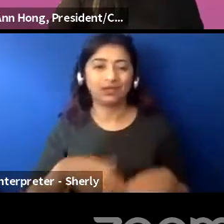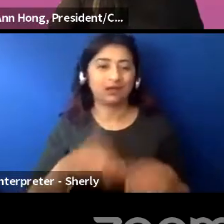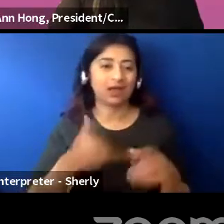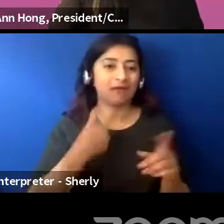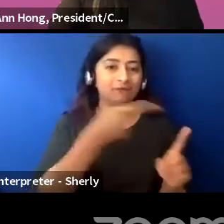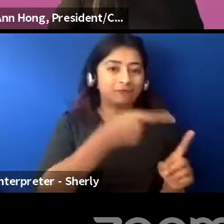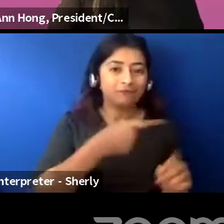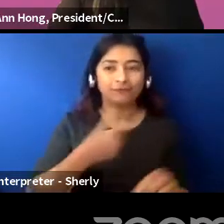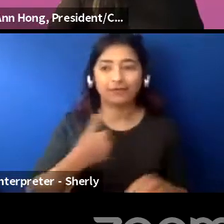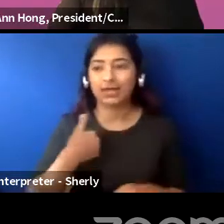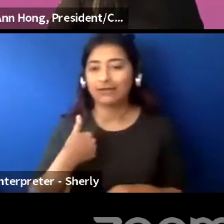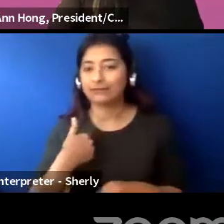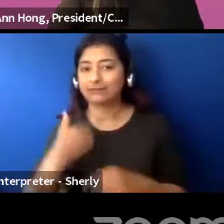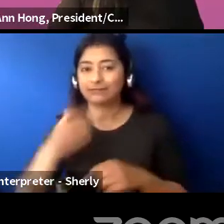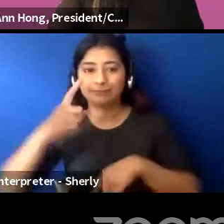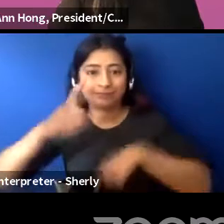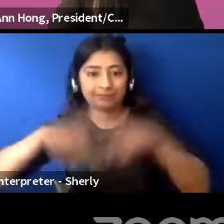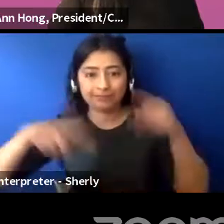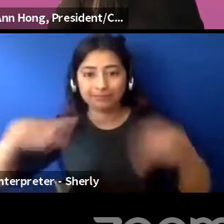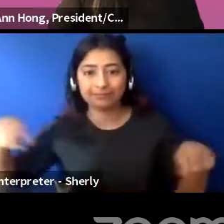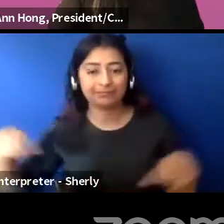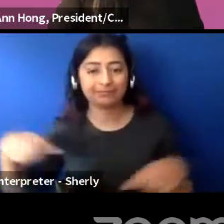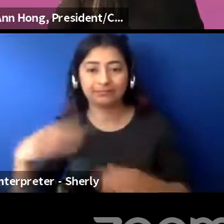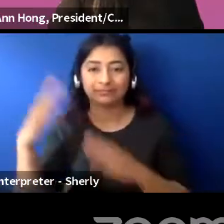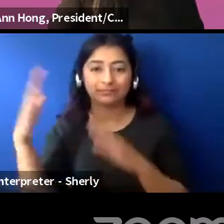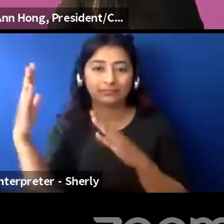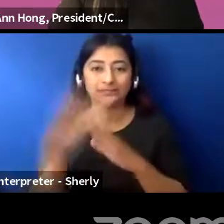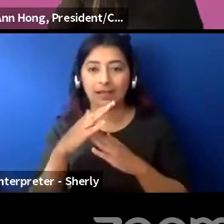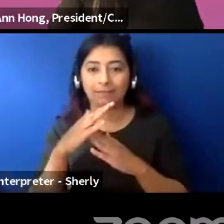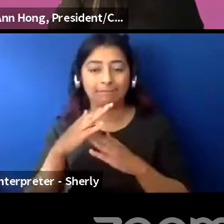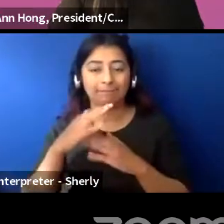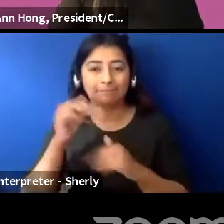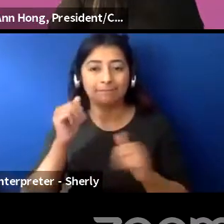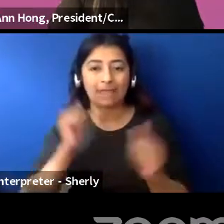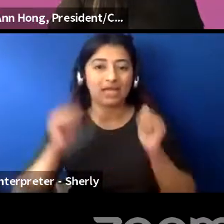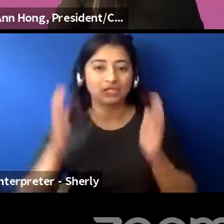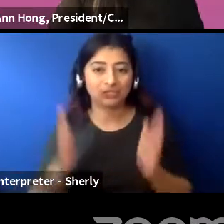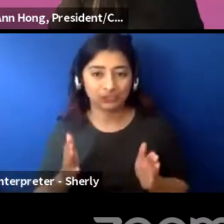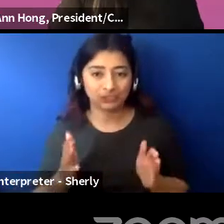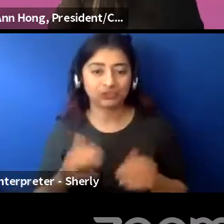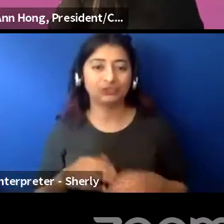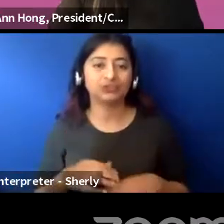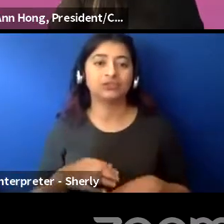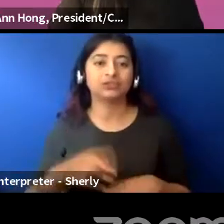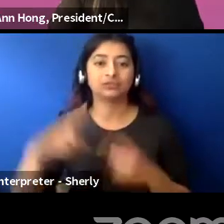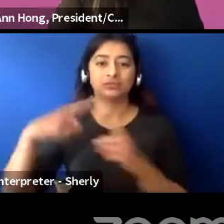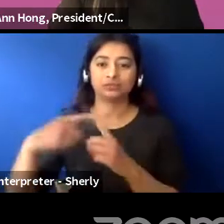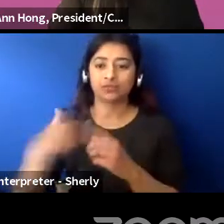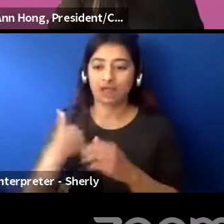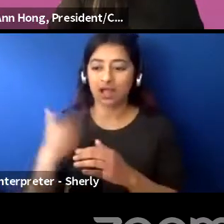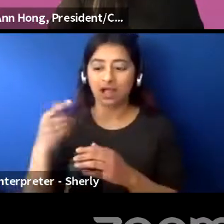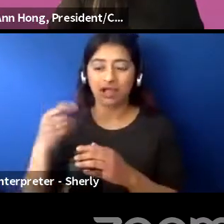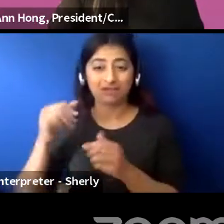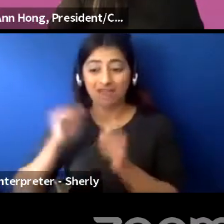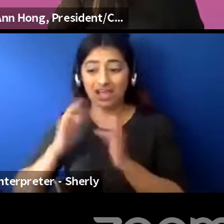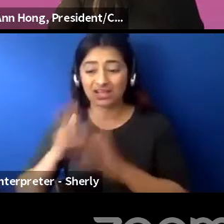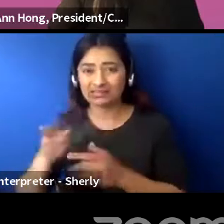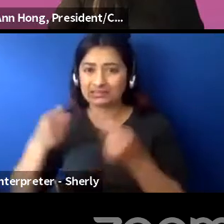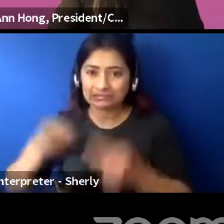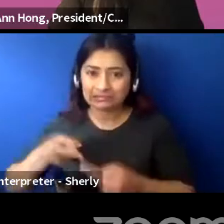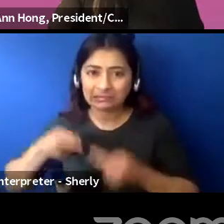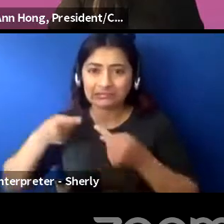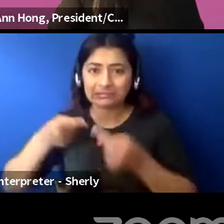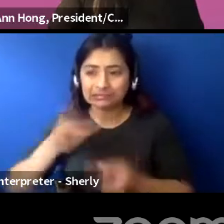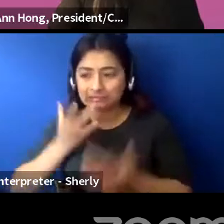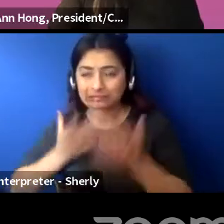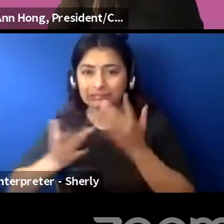and and all of the top actresses. And then you have those who are struggling actors, and it's